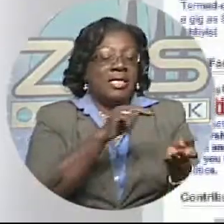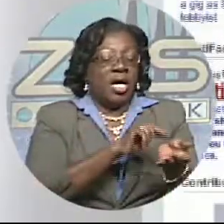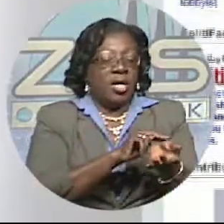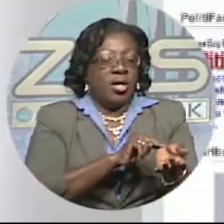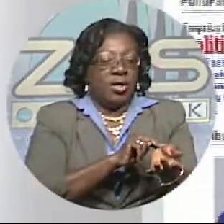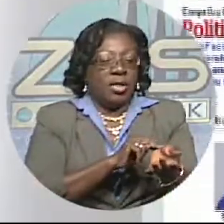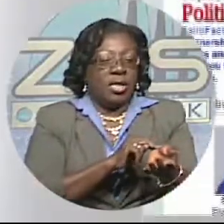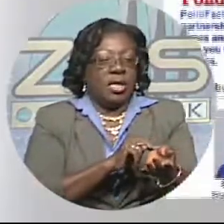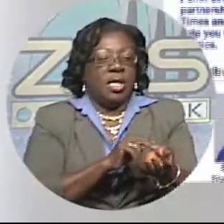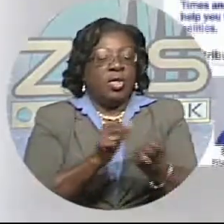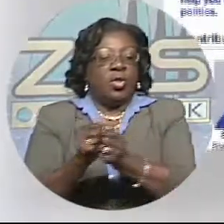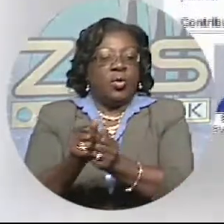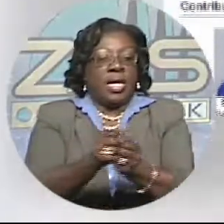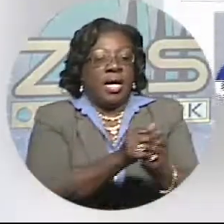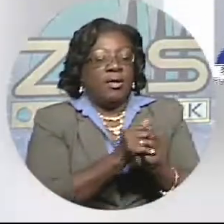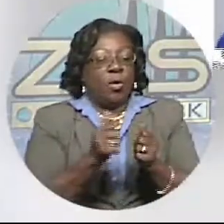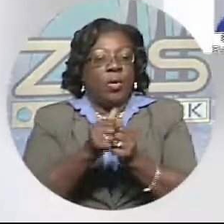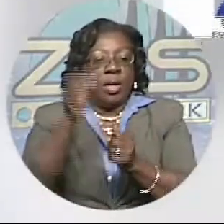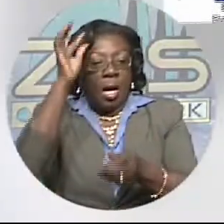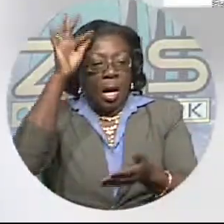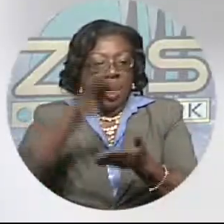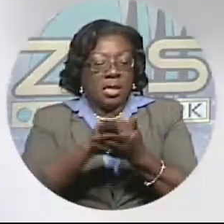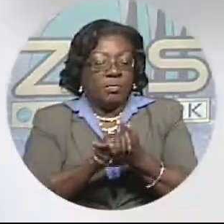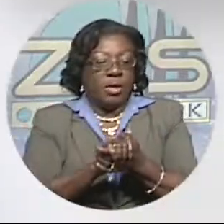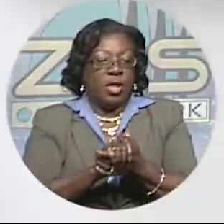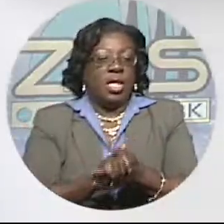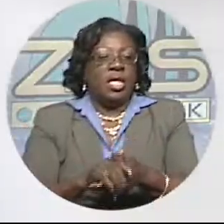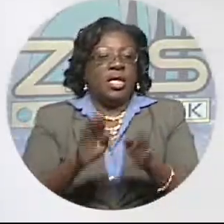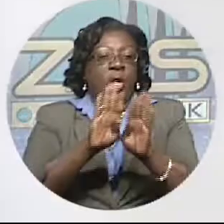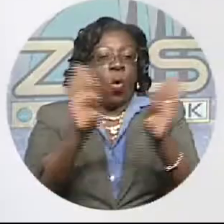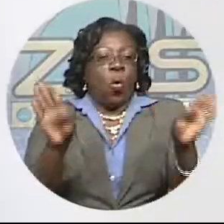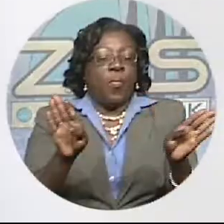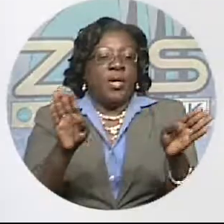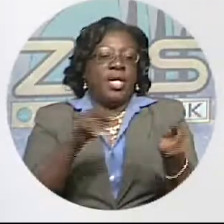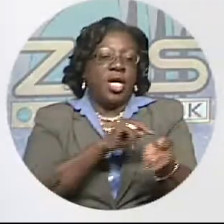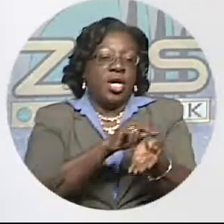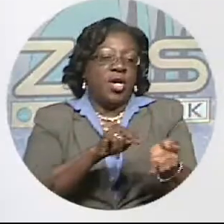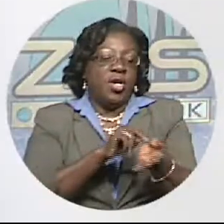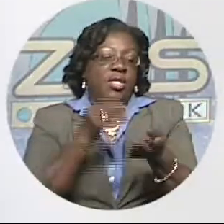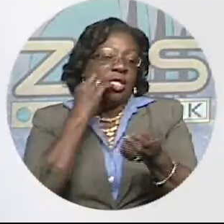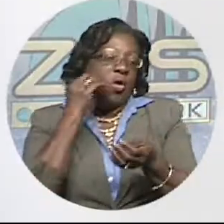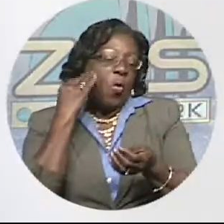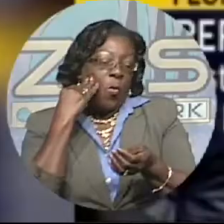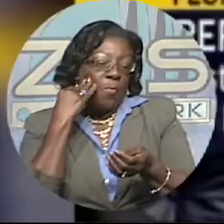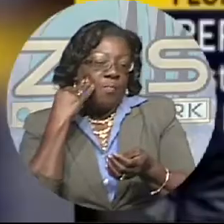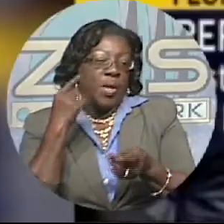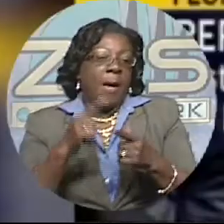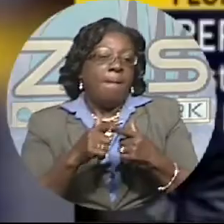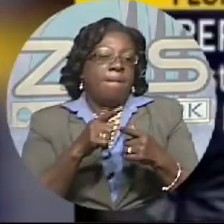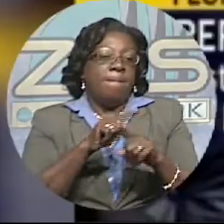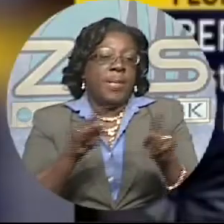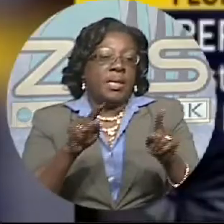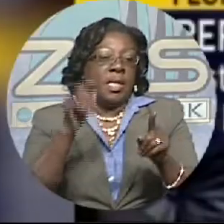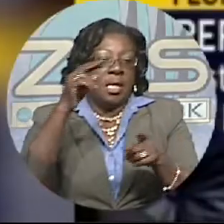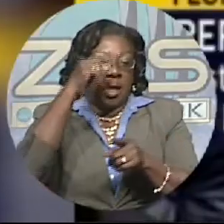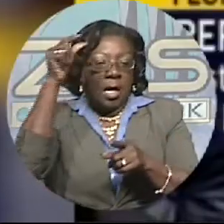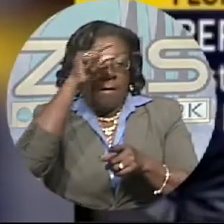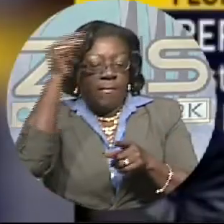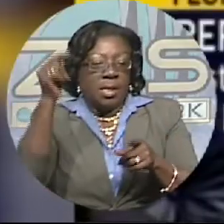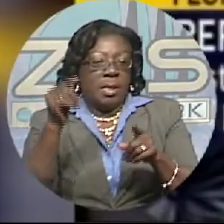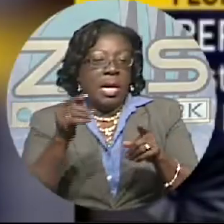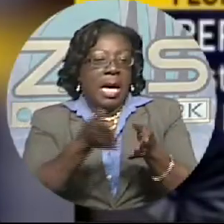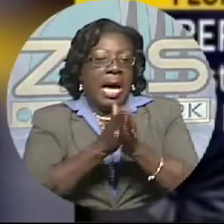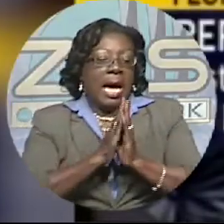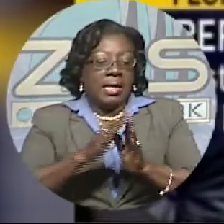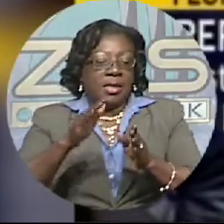nursing homes that, according to published reports, were recommended for closing by the Florida Department of Elder Affairs. In 2010, she was